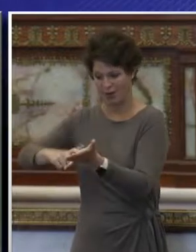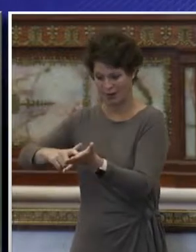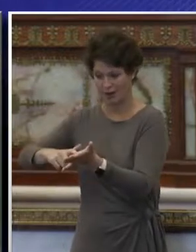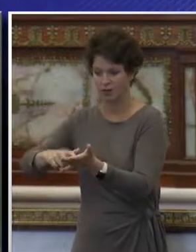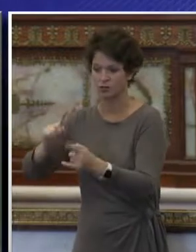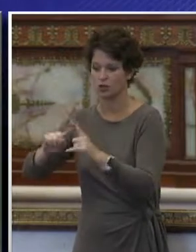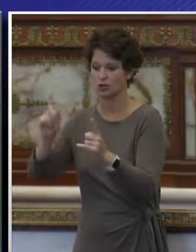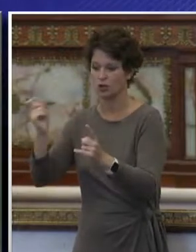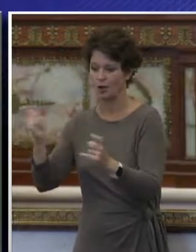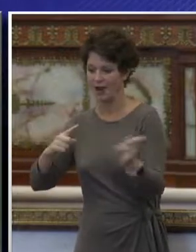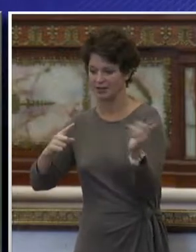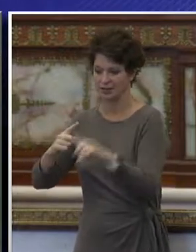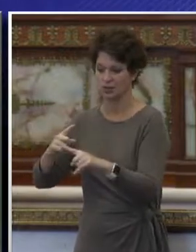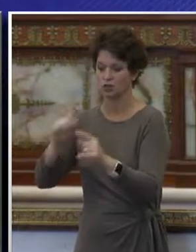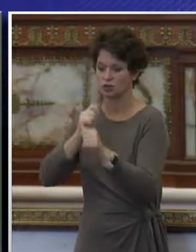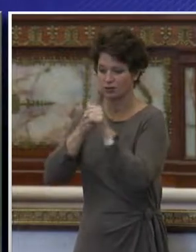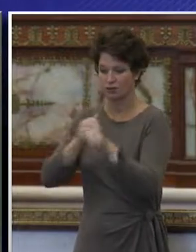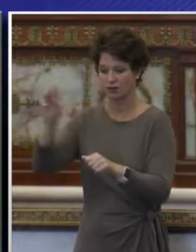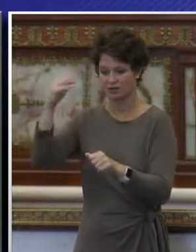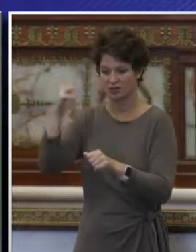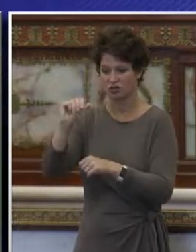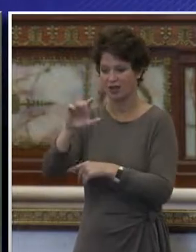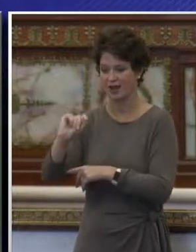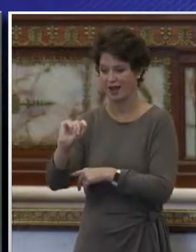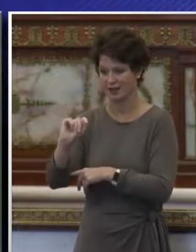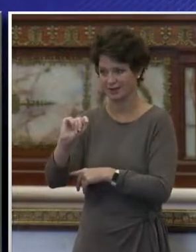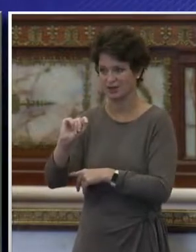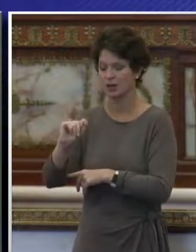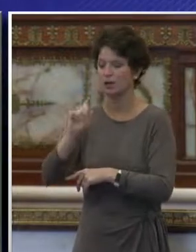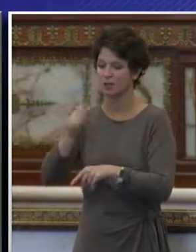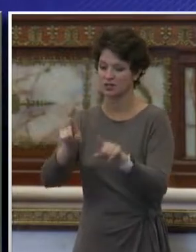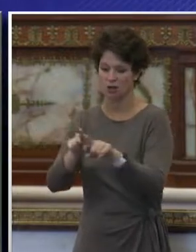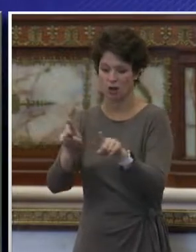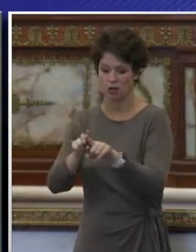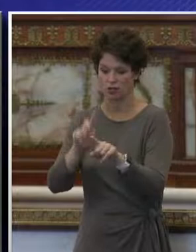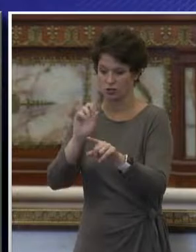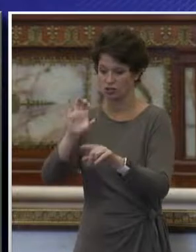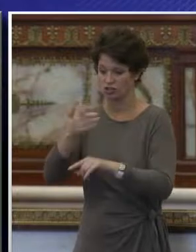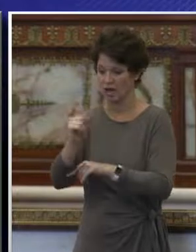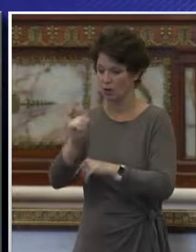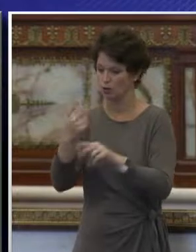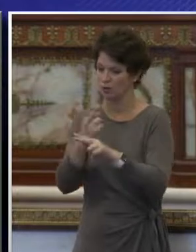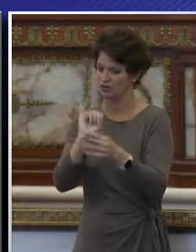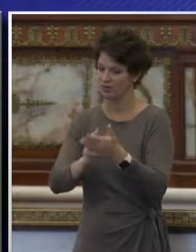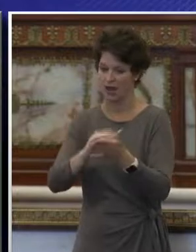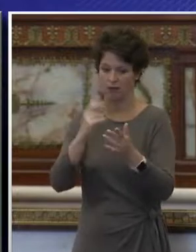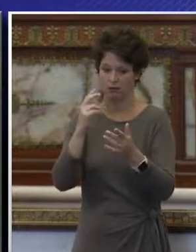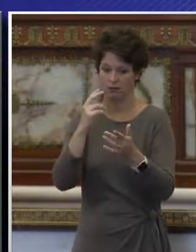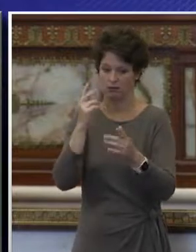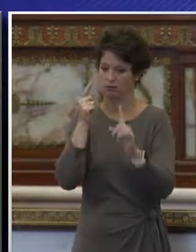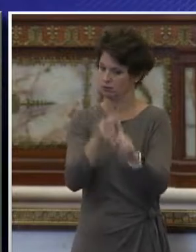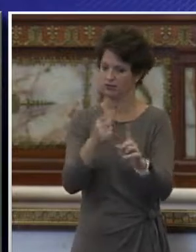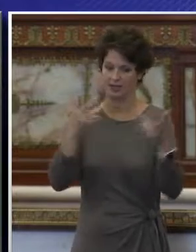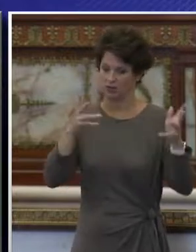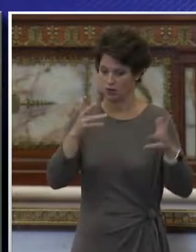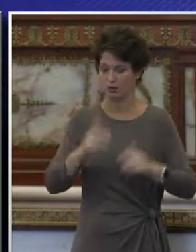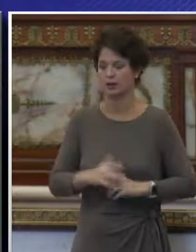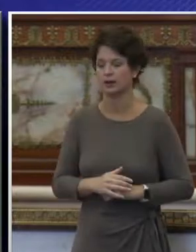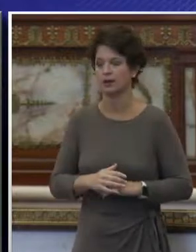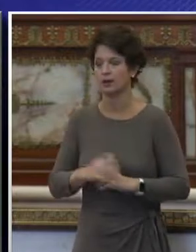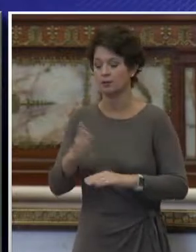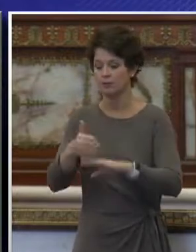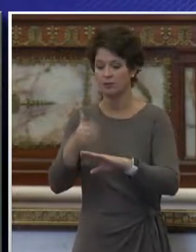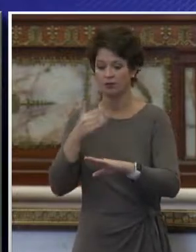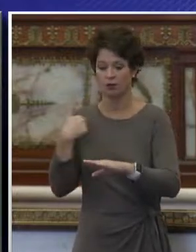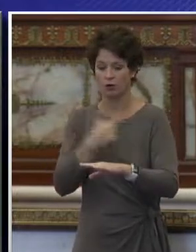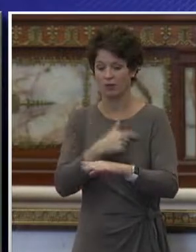order to comply with the Sunshine Act, the chat feature must only be used for this purpose. Before we call the